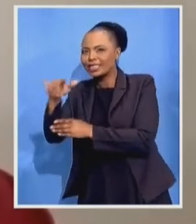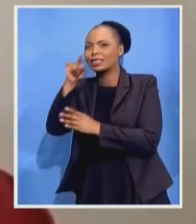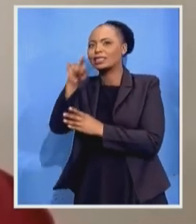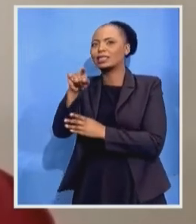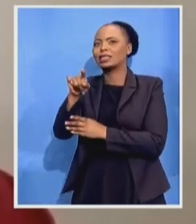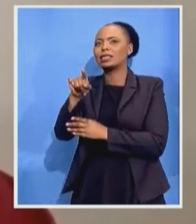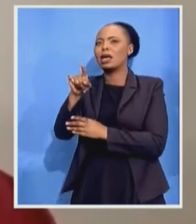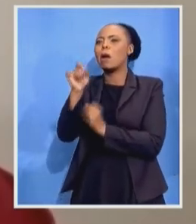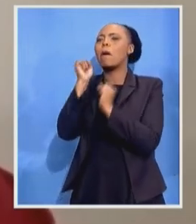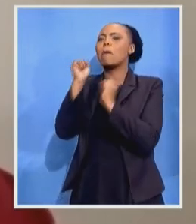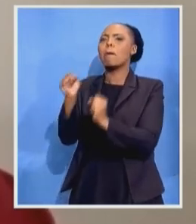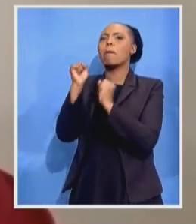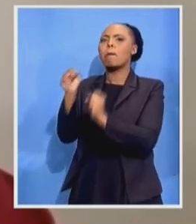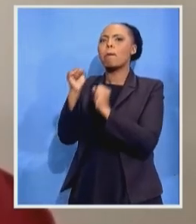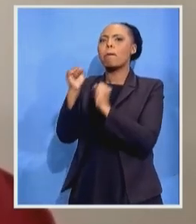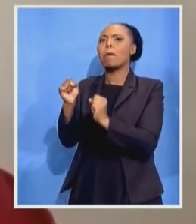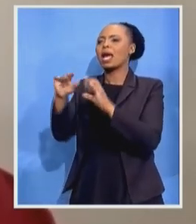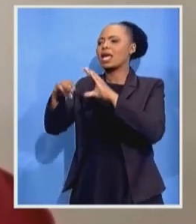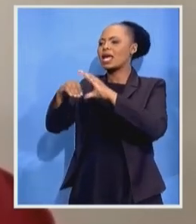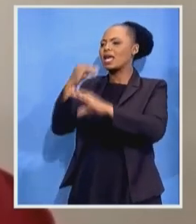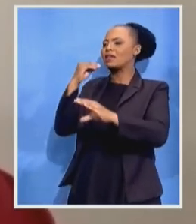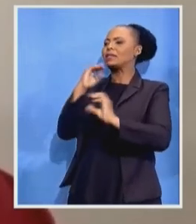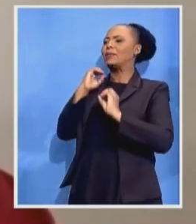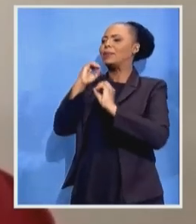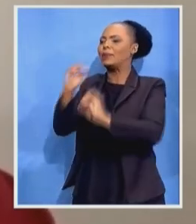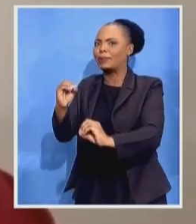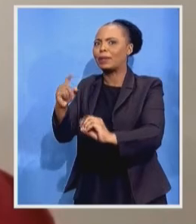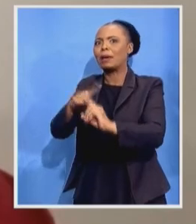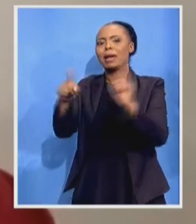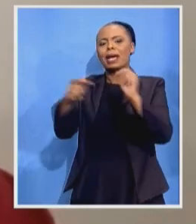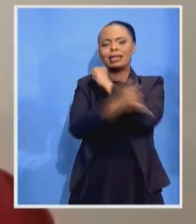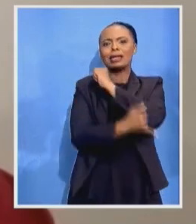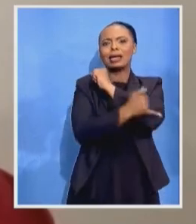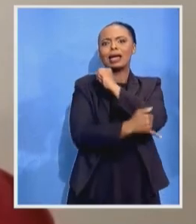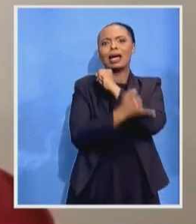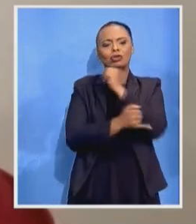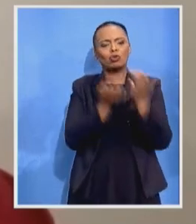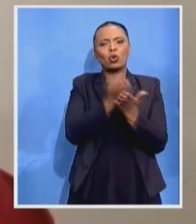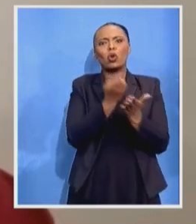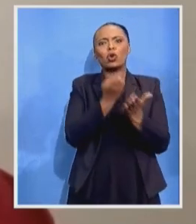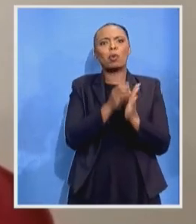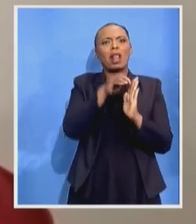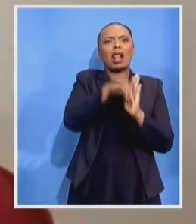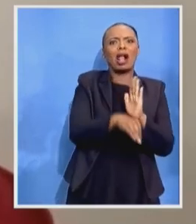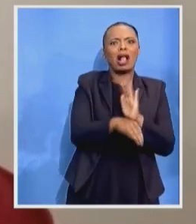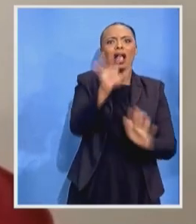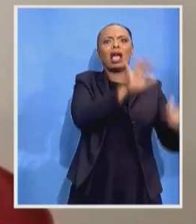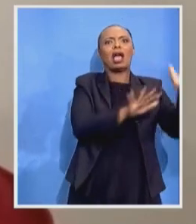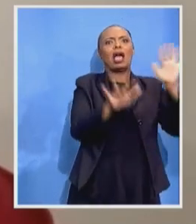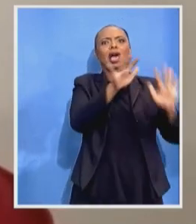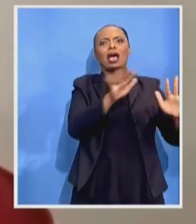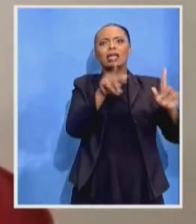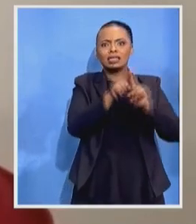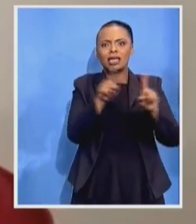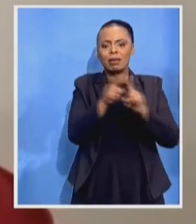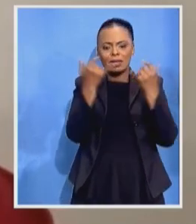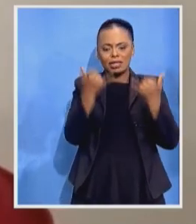when the country's productive economy is battling and when we are facing such high levels of unemployment.